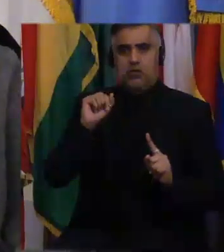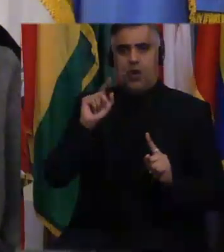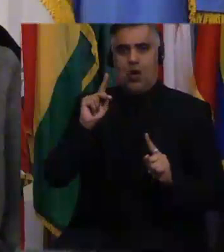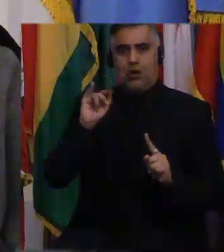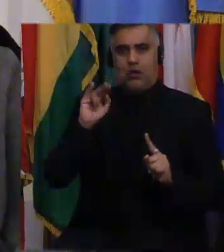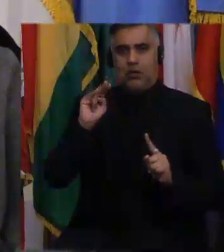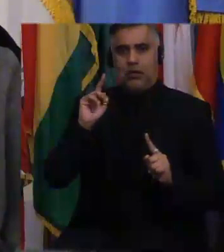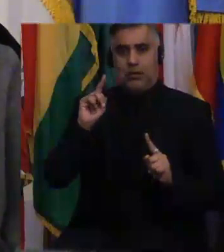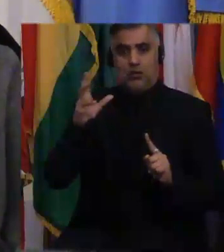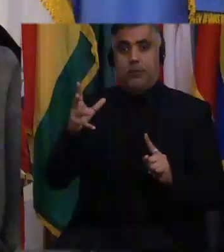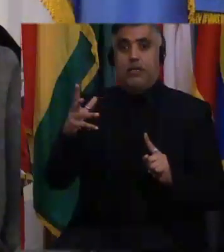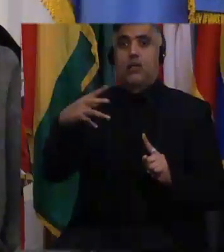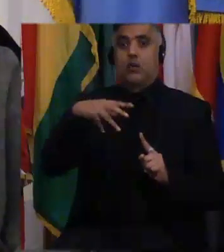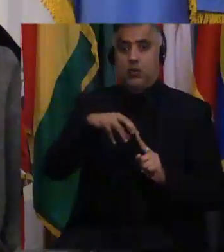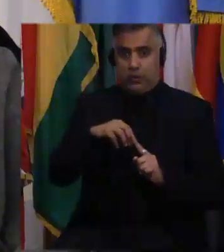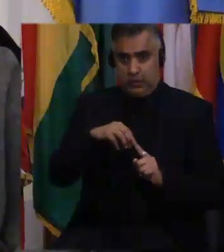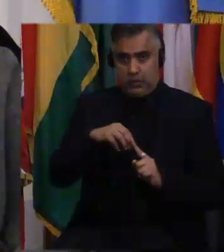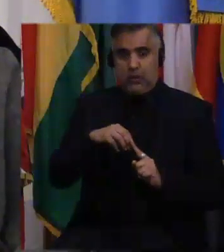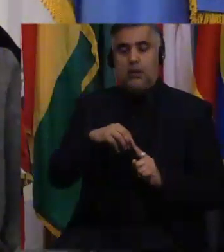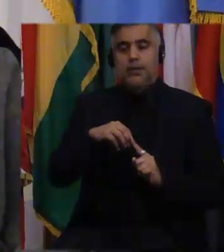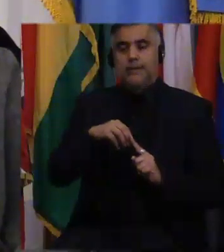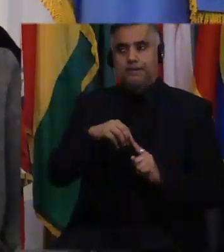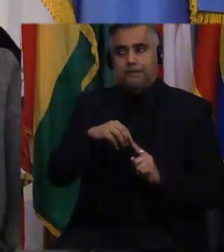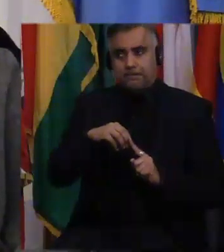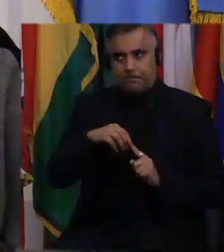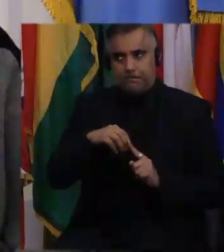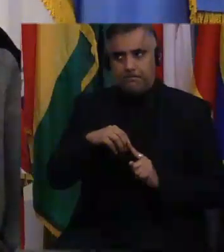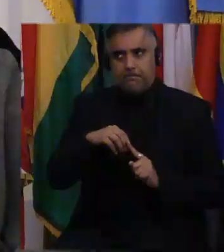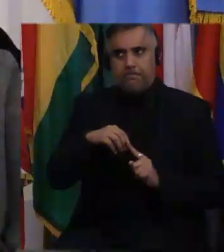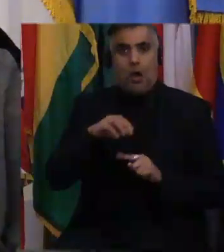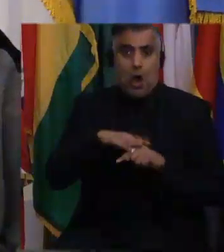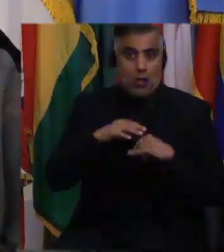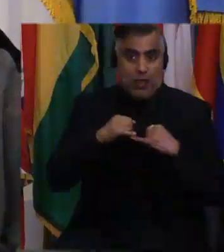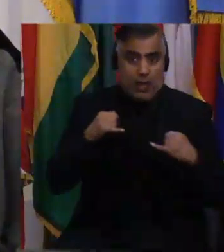be considered, including online and